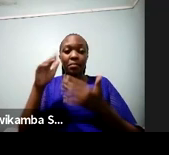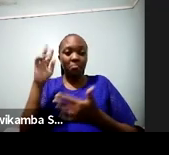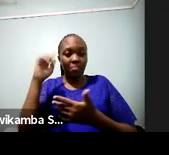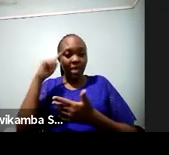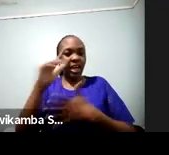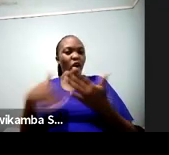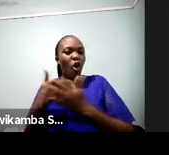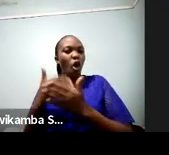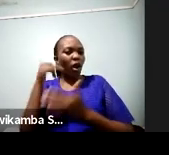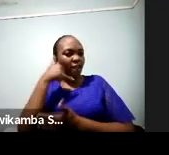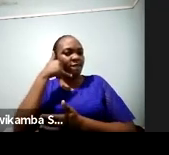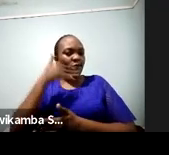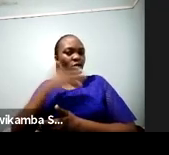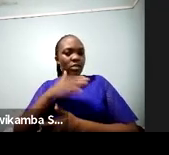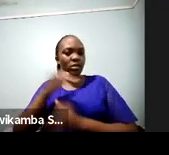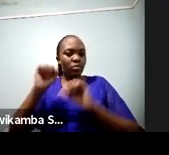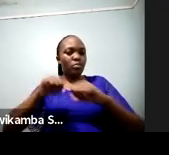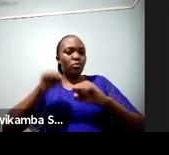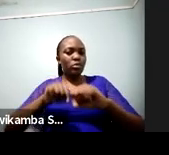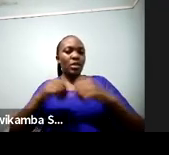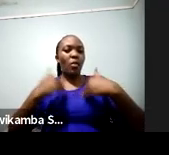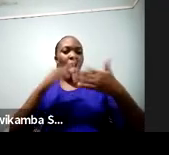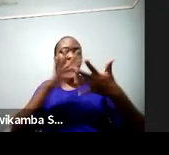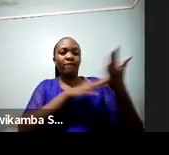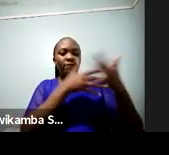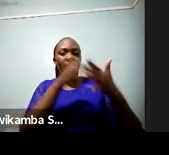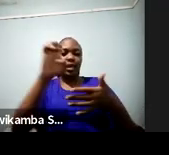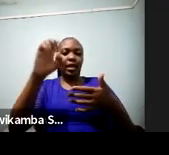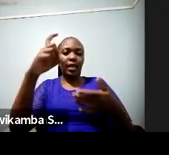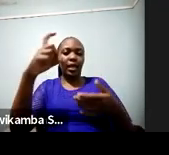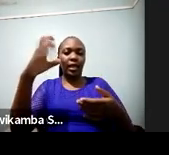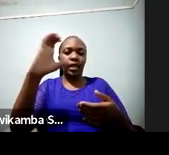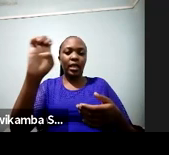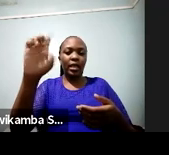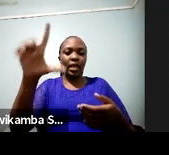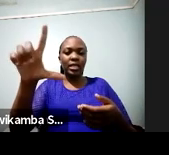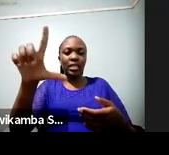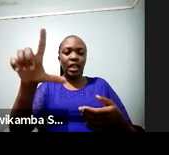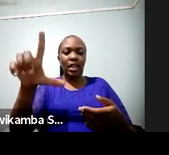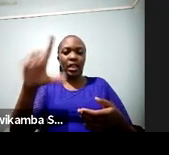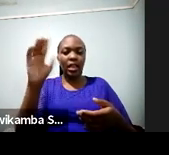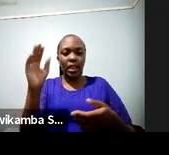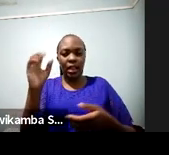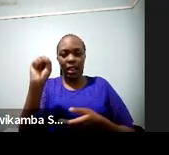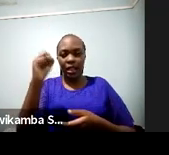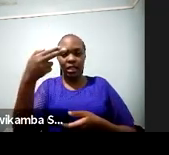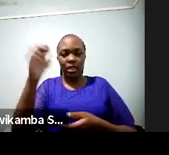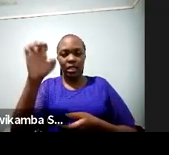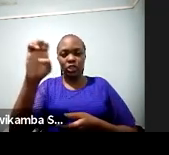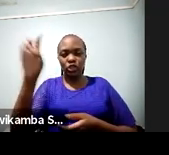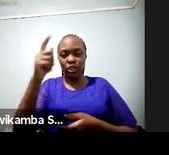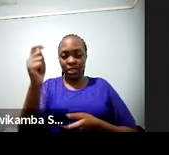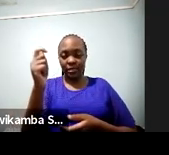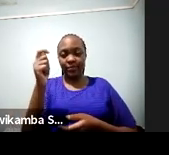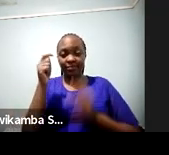and all that. It doesn't have to be in Excel. It being in Excel only makes it easier for tracking and of course for additions and the